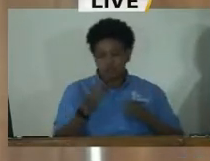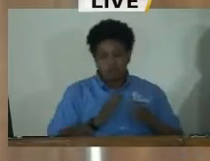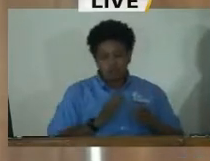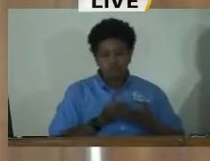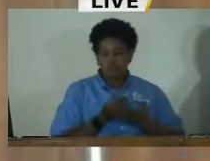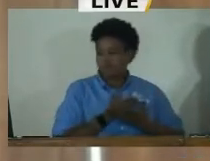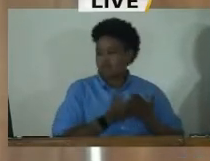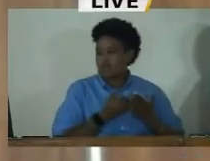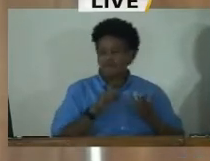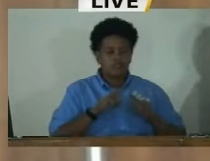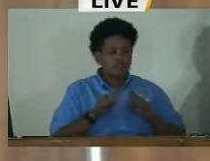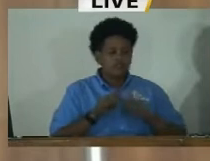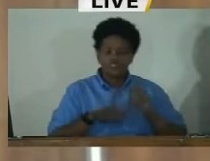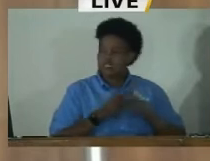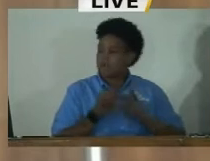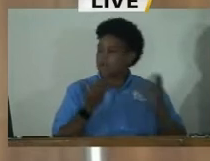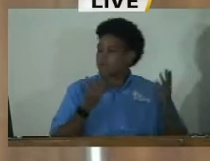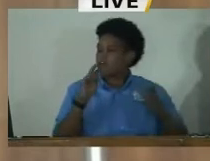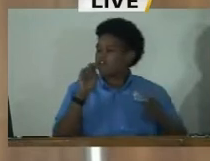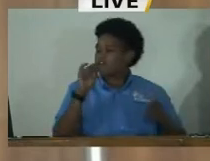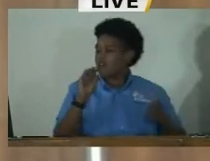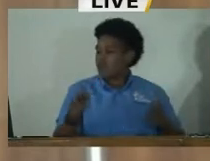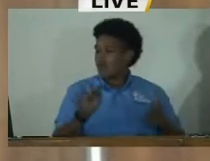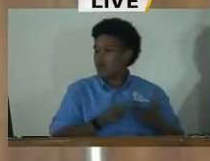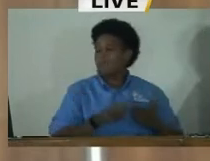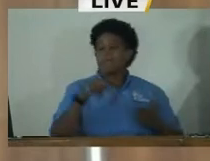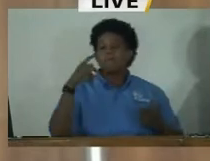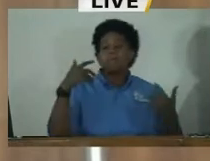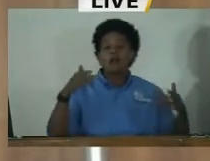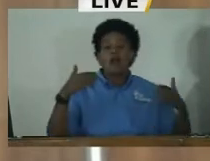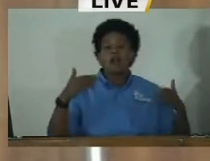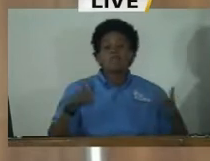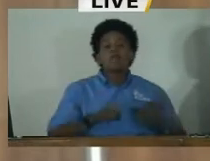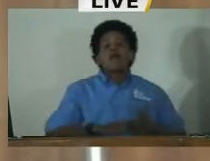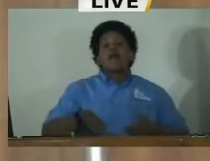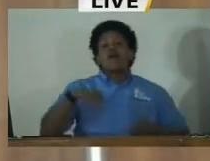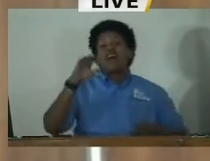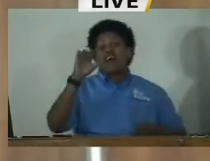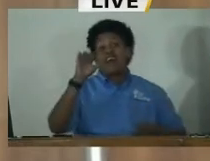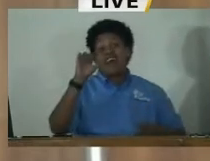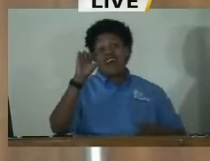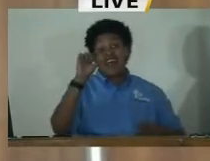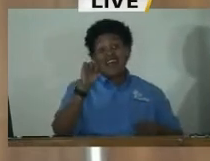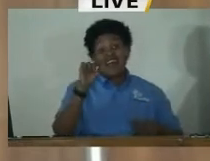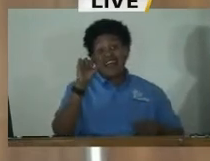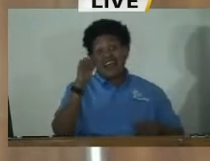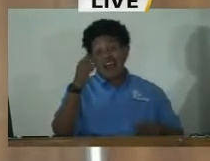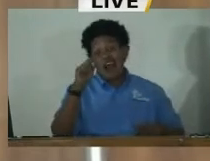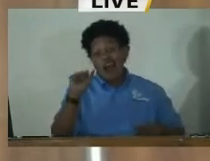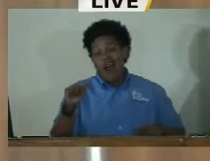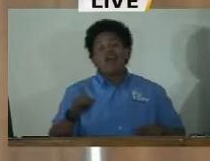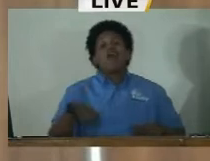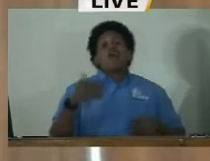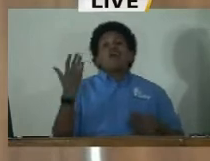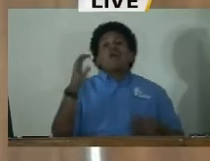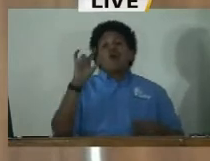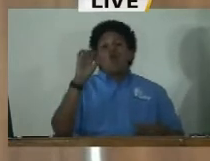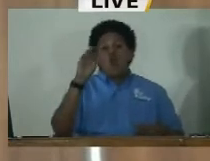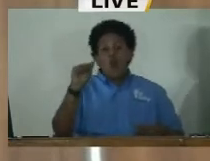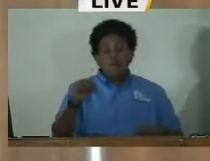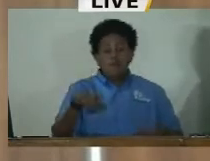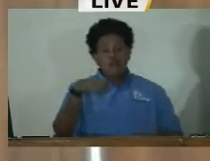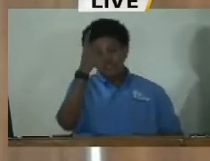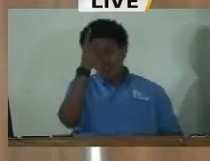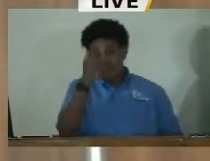other kinds of services. Vietnam, Panama, Ghana, Colombia, the Domrep, and I could list several more. But the point